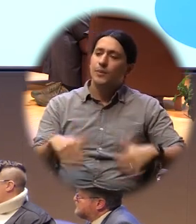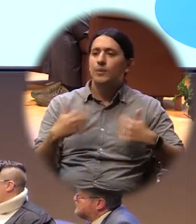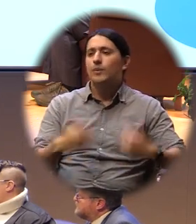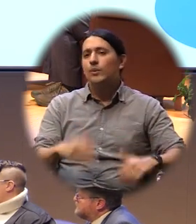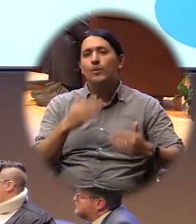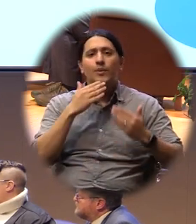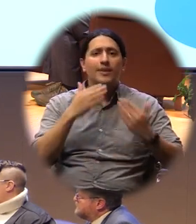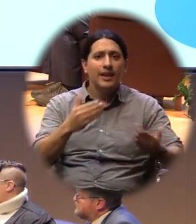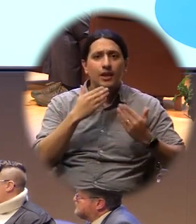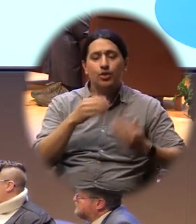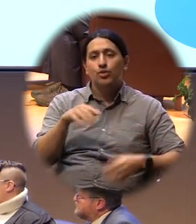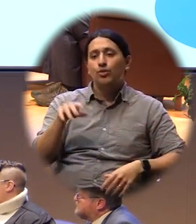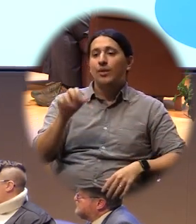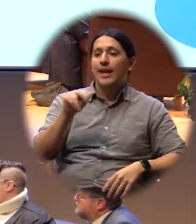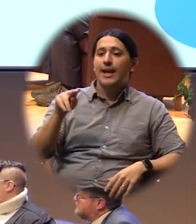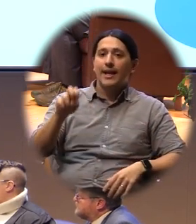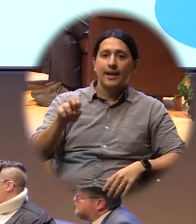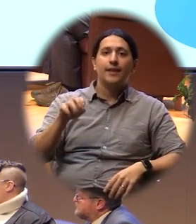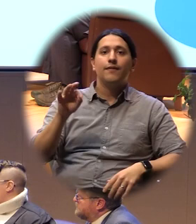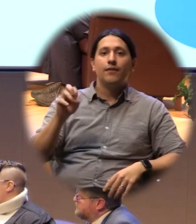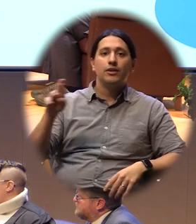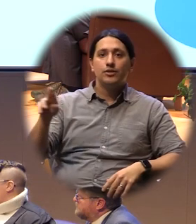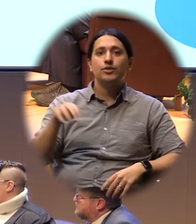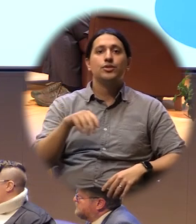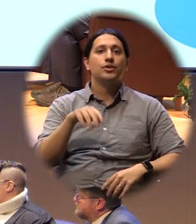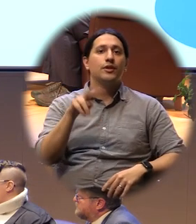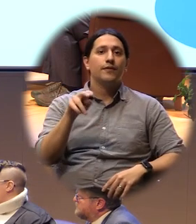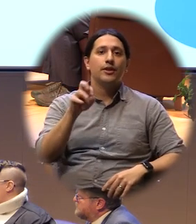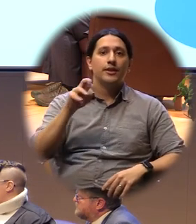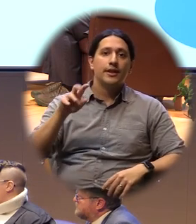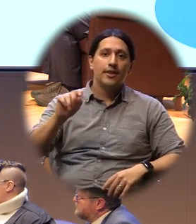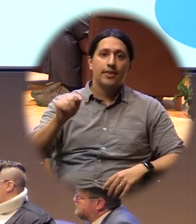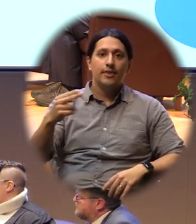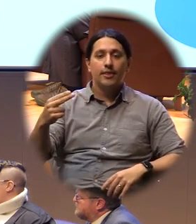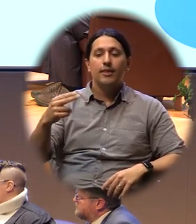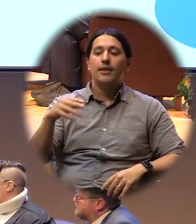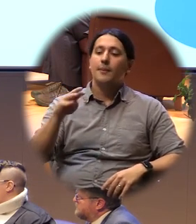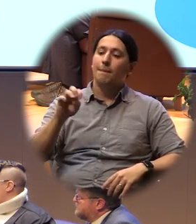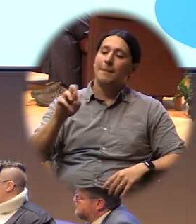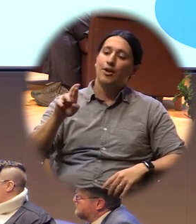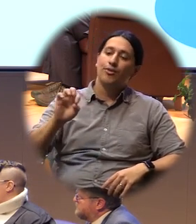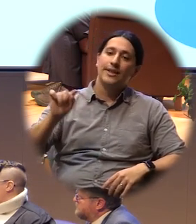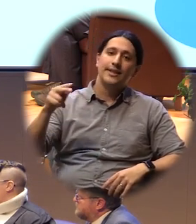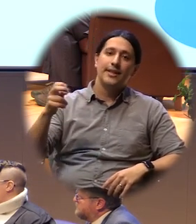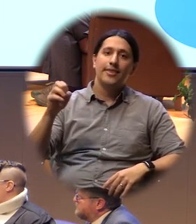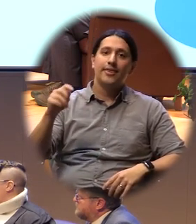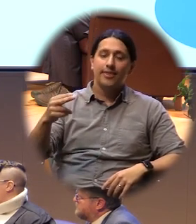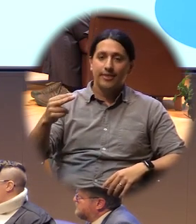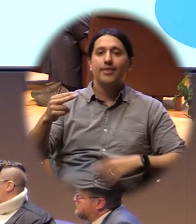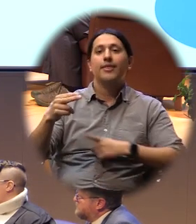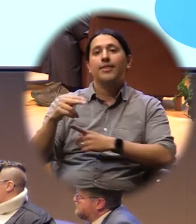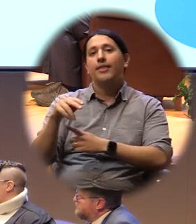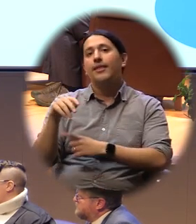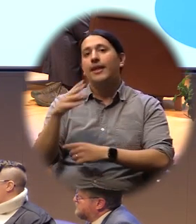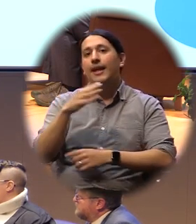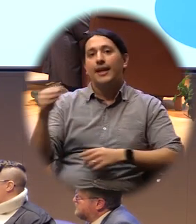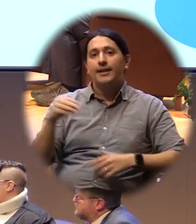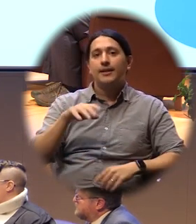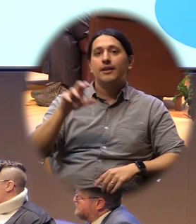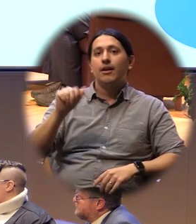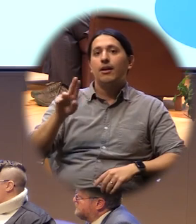gratitude to Dr. Anne Fausto-Sterling, Dr. Meredith Righteous, and August LaPerche for your expertise and your wisdom and for